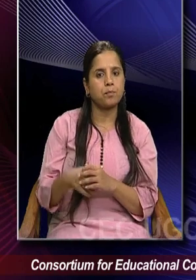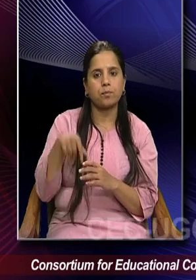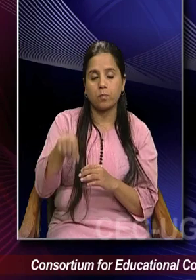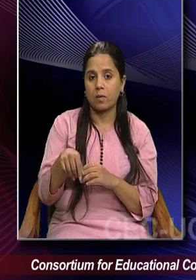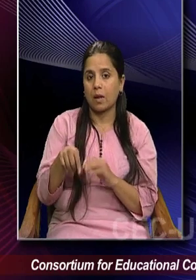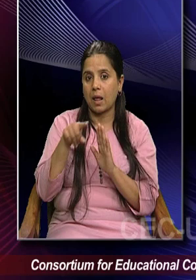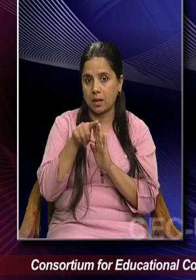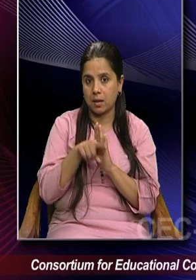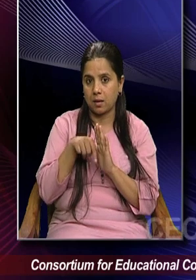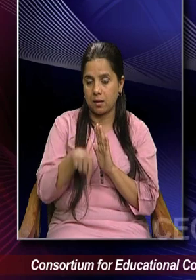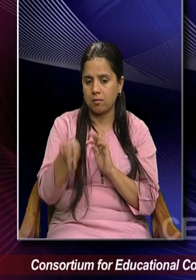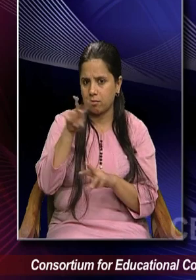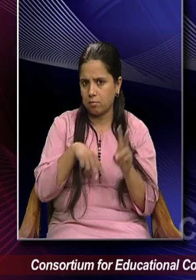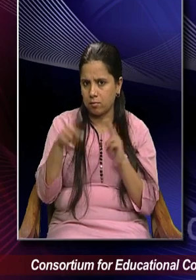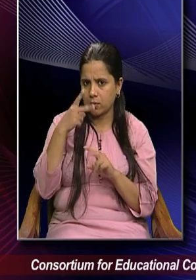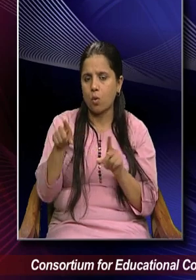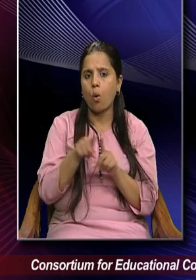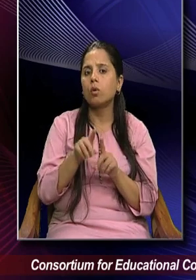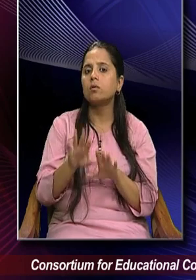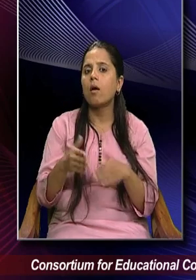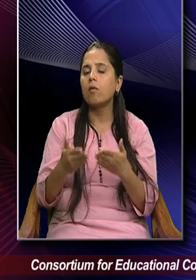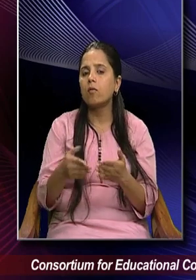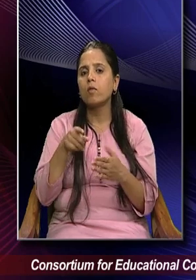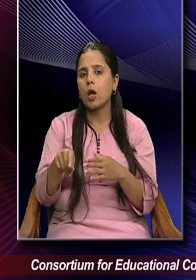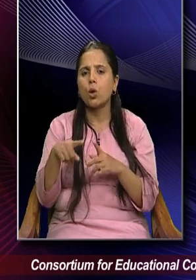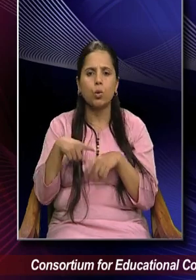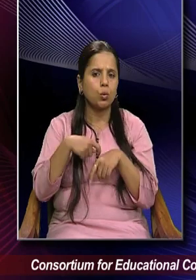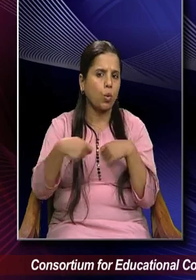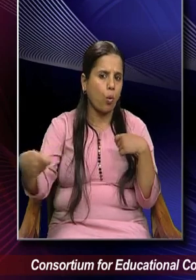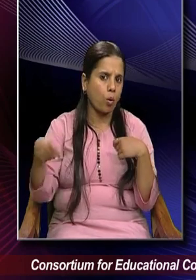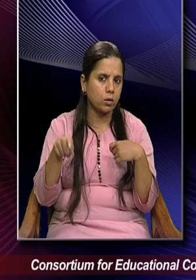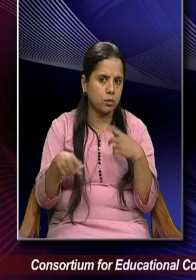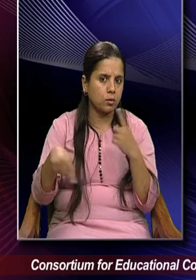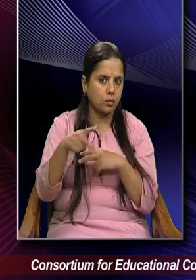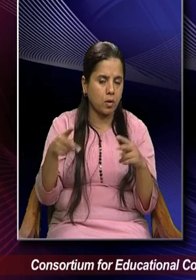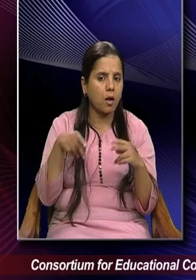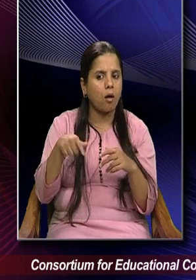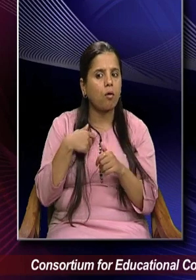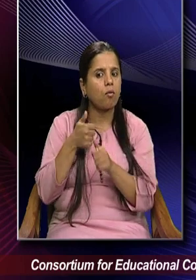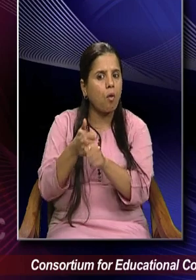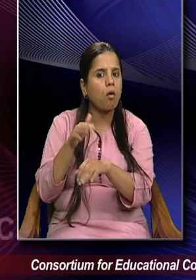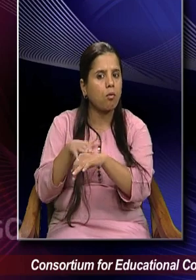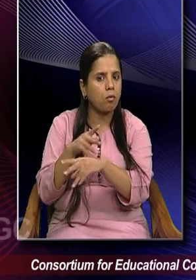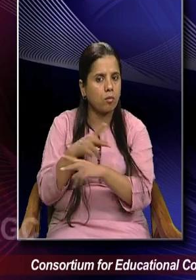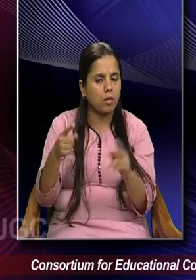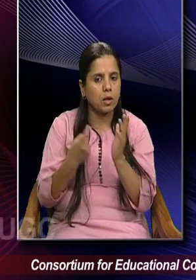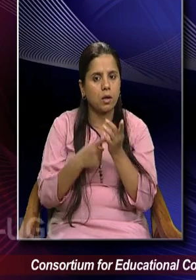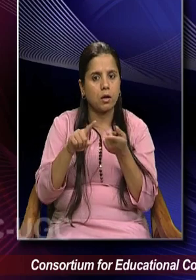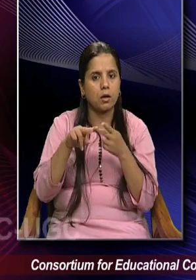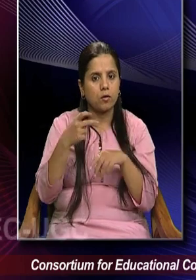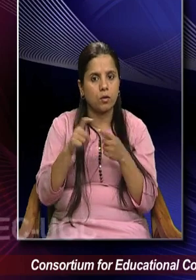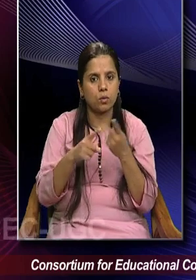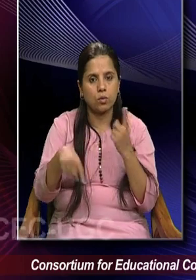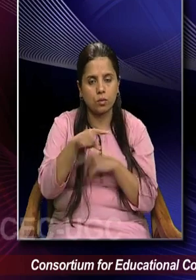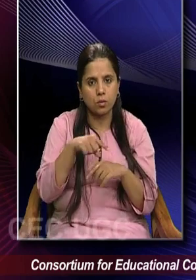Ethical consideration also covers long-term follow-up. Refugee and migrant stories are